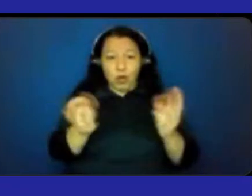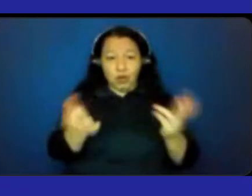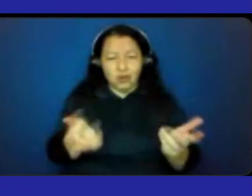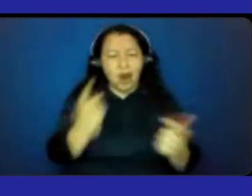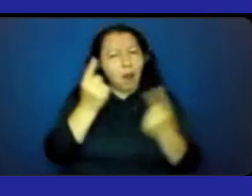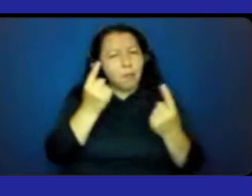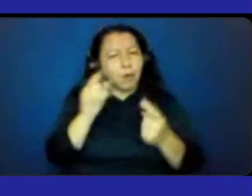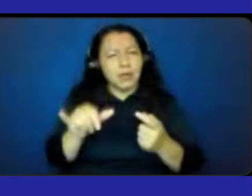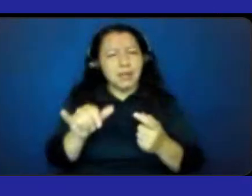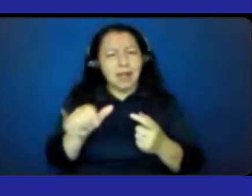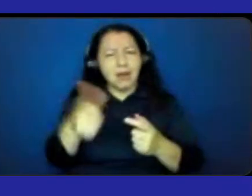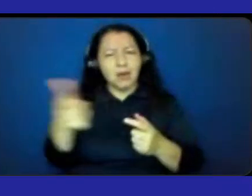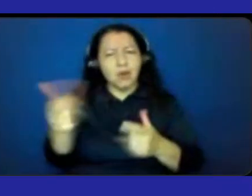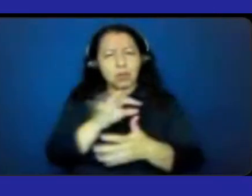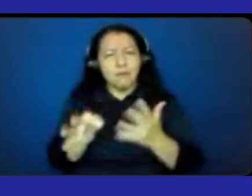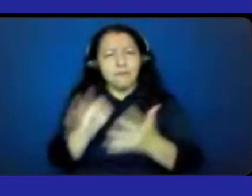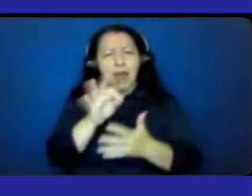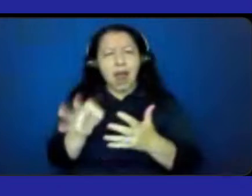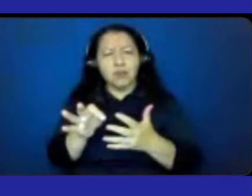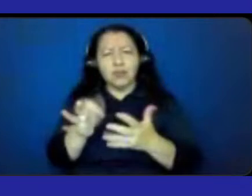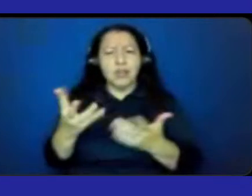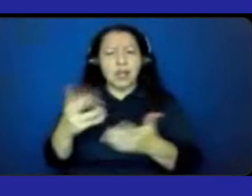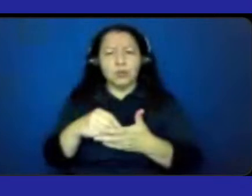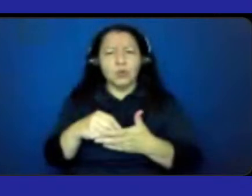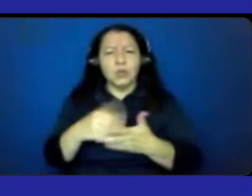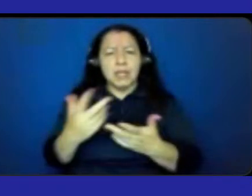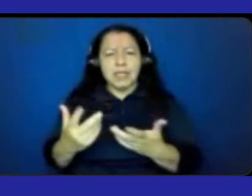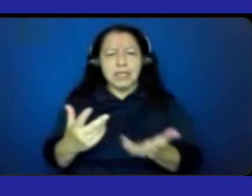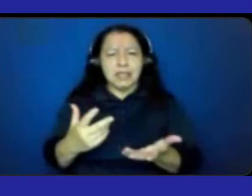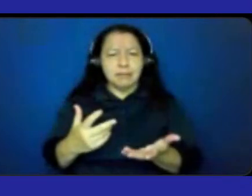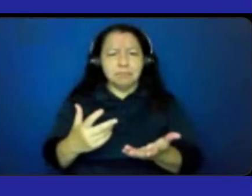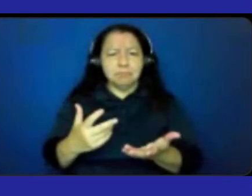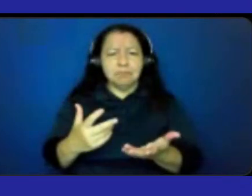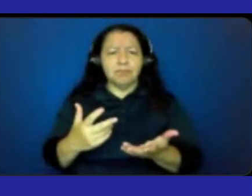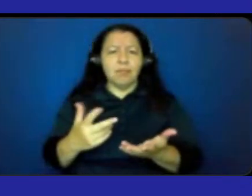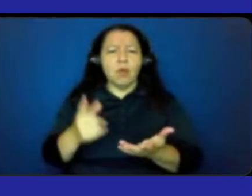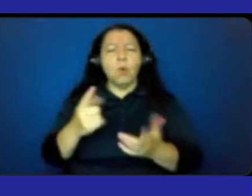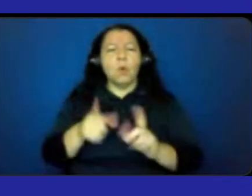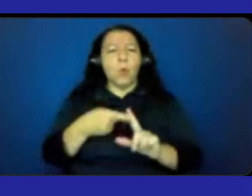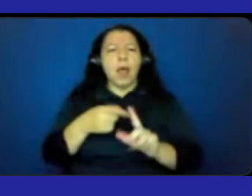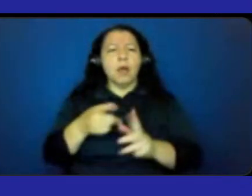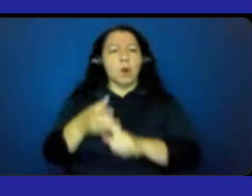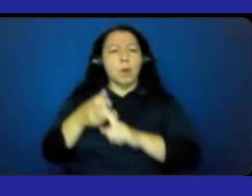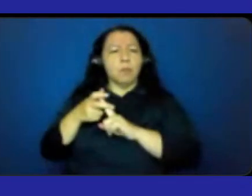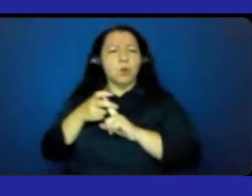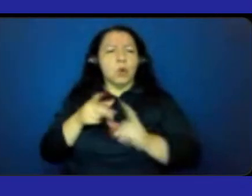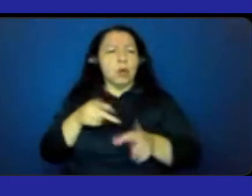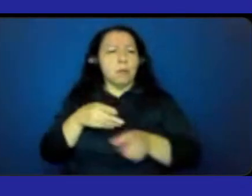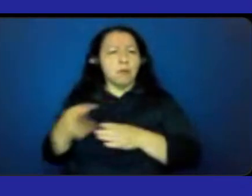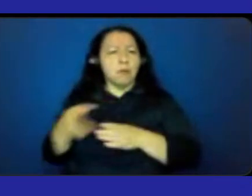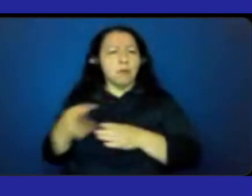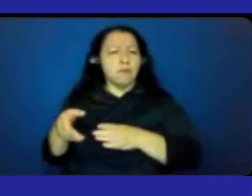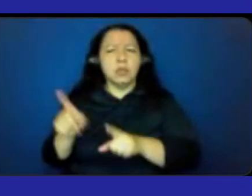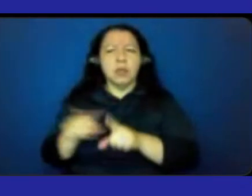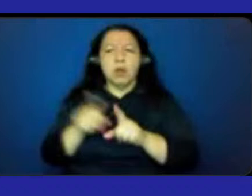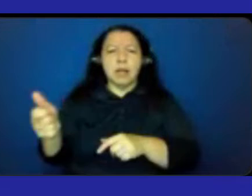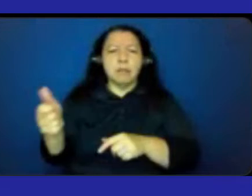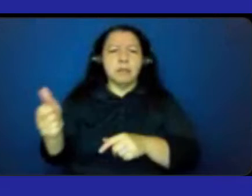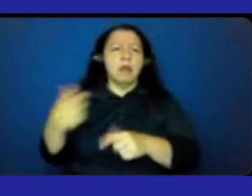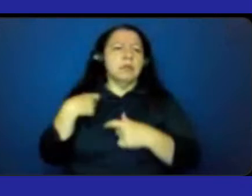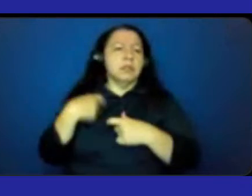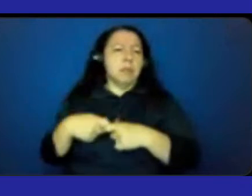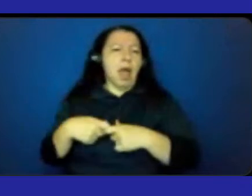if that would be another factor that could be brought to them as far as recruitment of professionals that are also Spanish